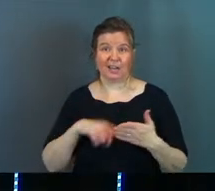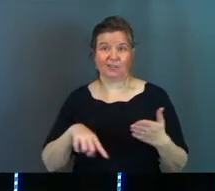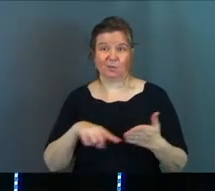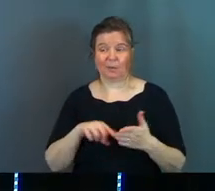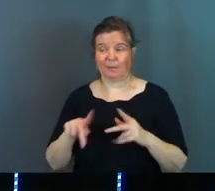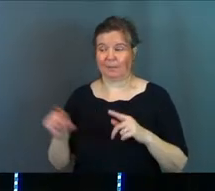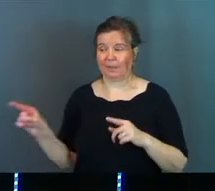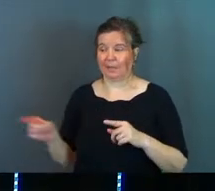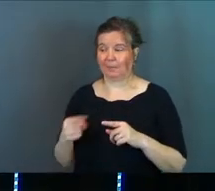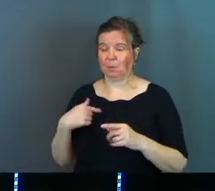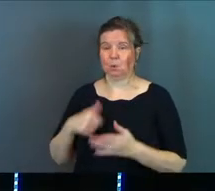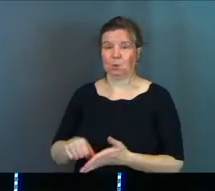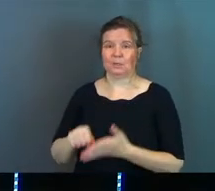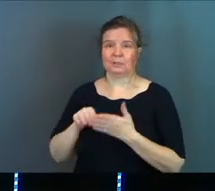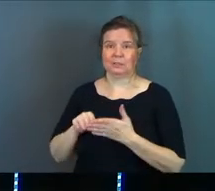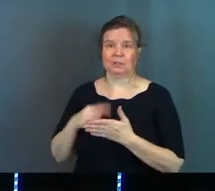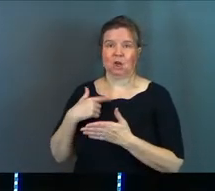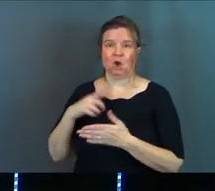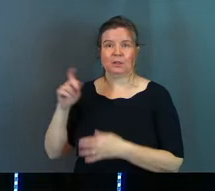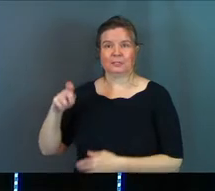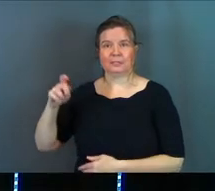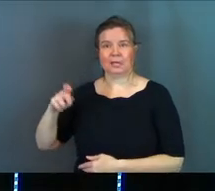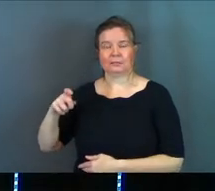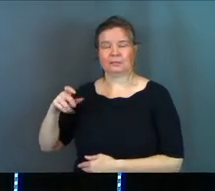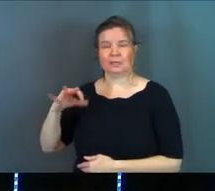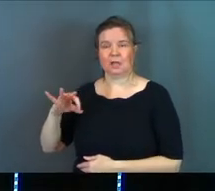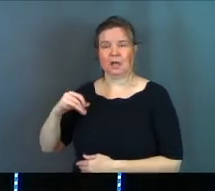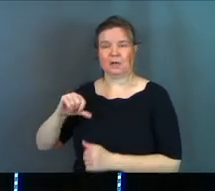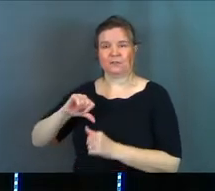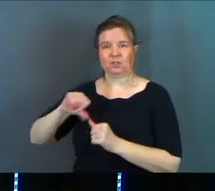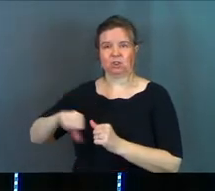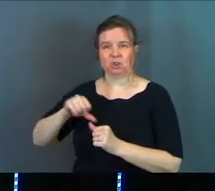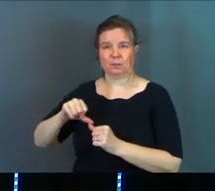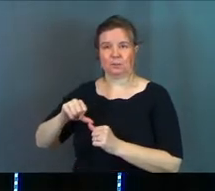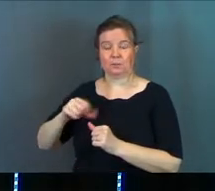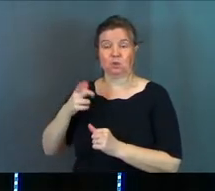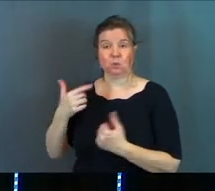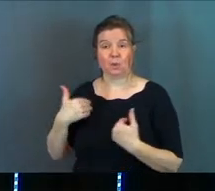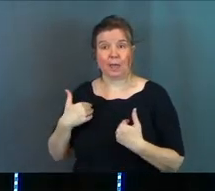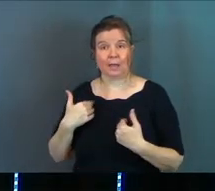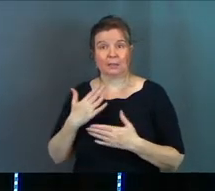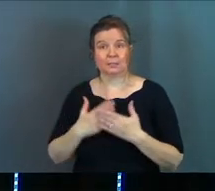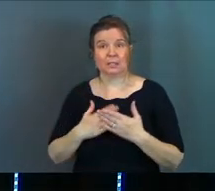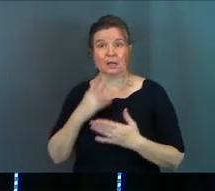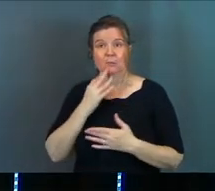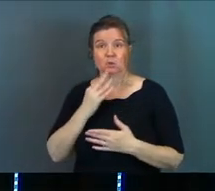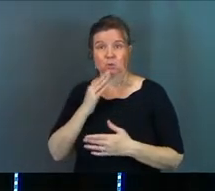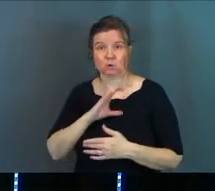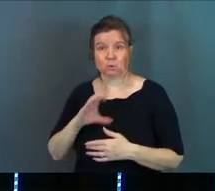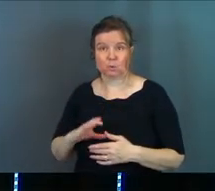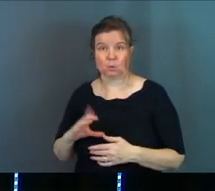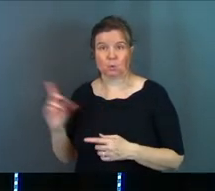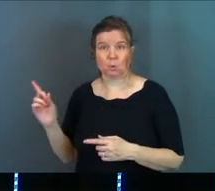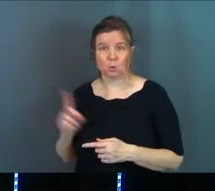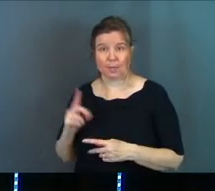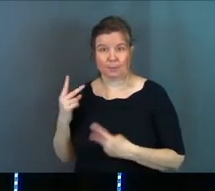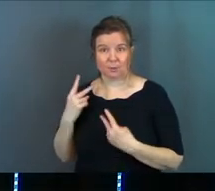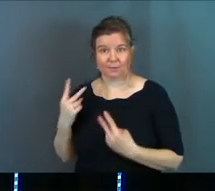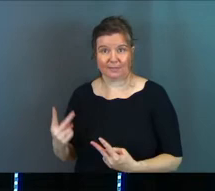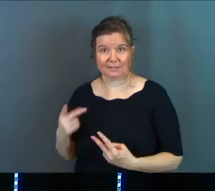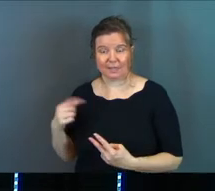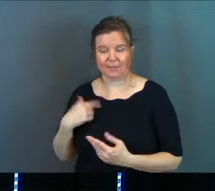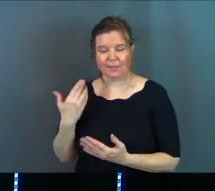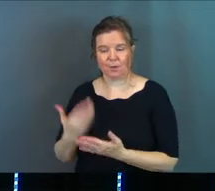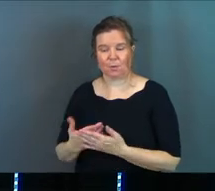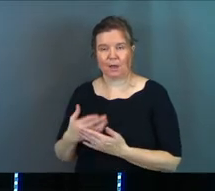from these people who insisted on the necessity of circumcision." So what you had is you had some Jewish Christians who came to visit, and